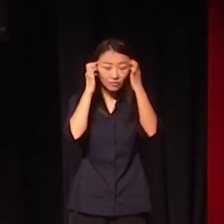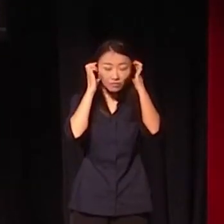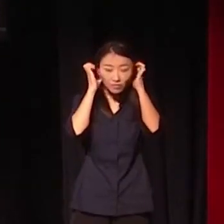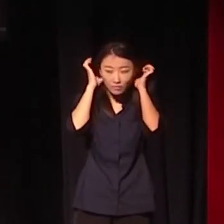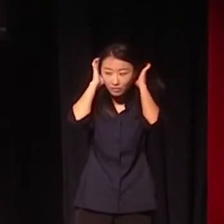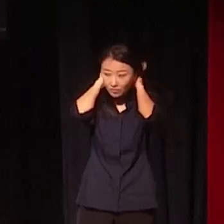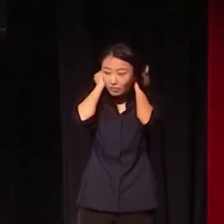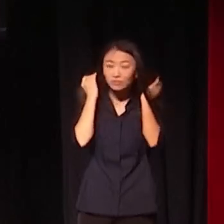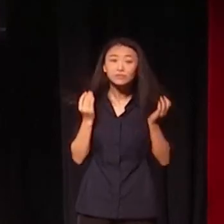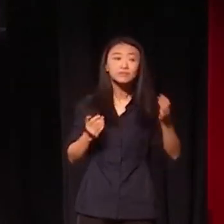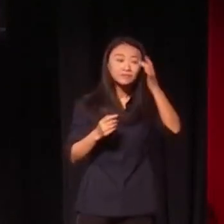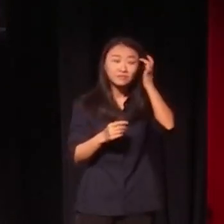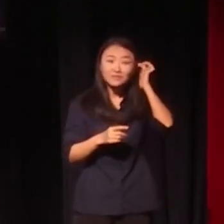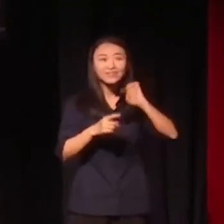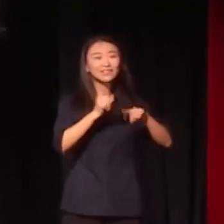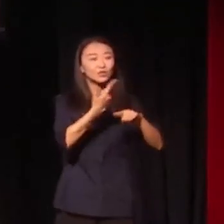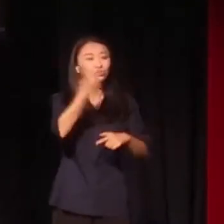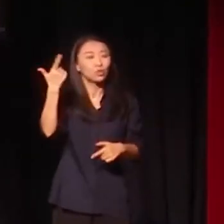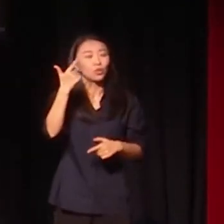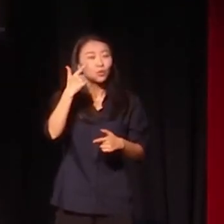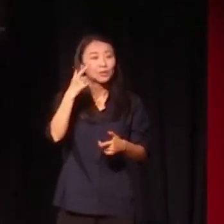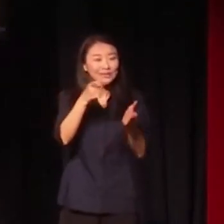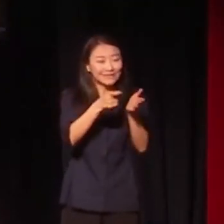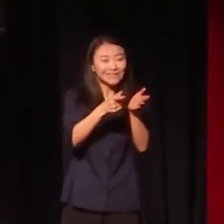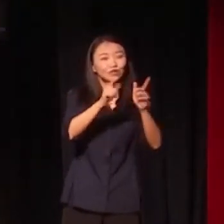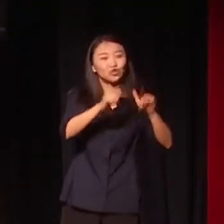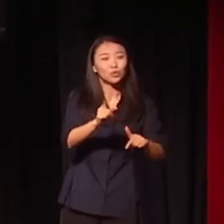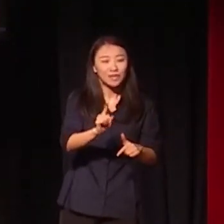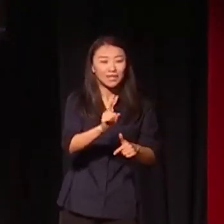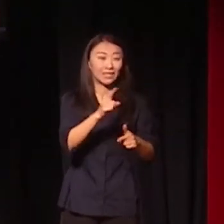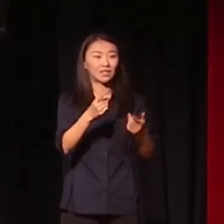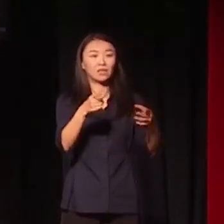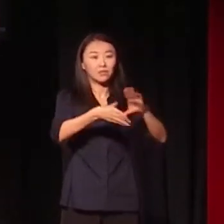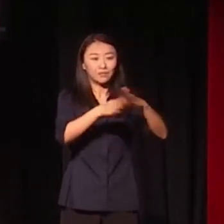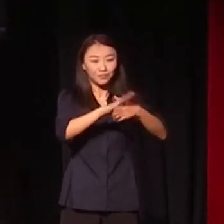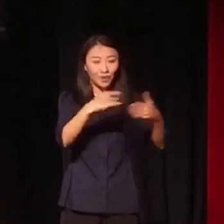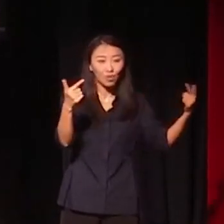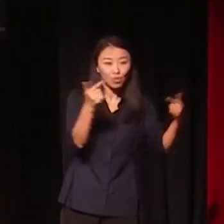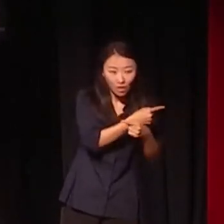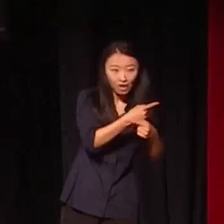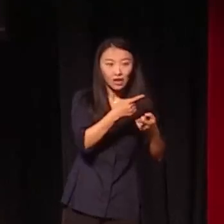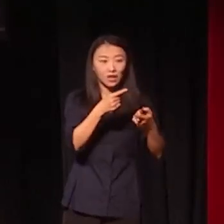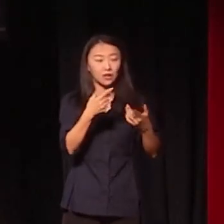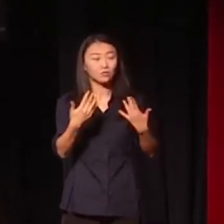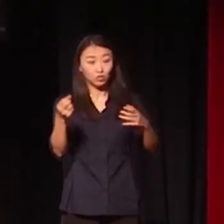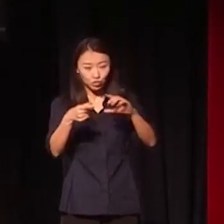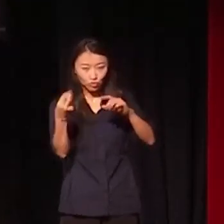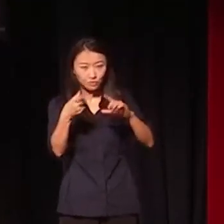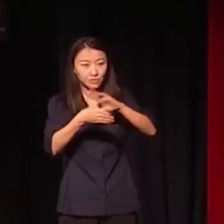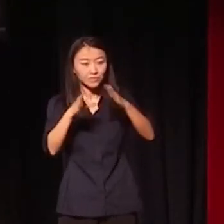So many of us will be familiar with the terms intercultural communication and intercultural mediation, and I think